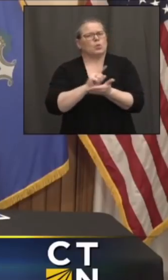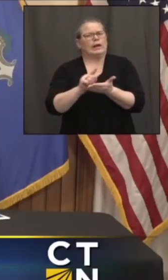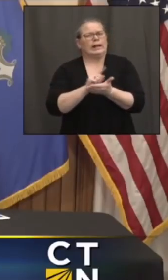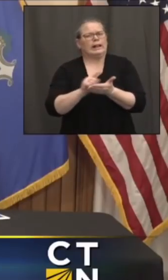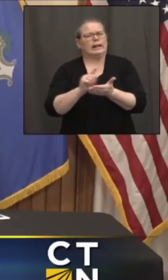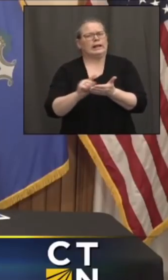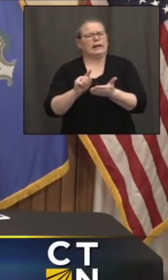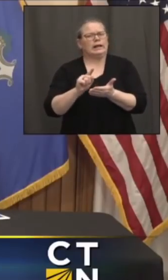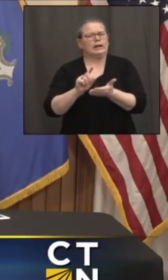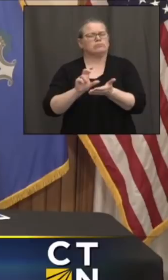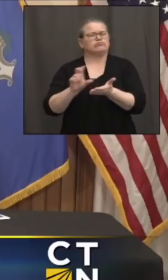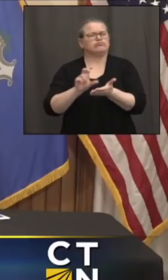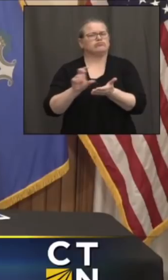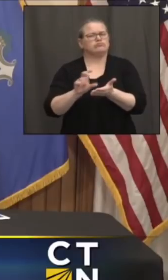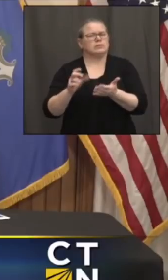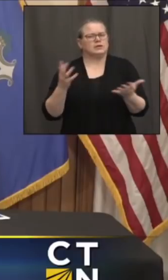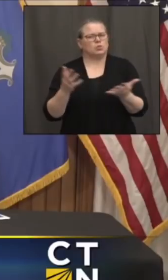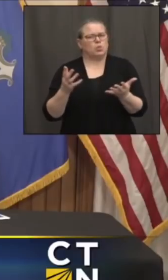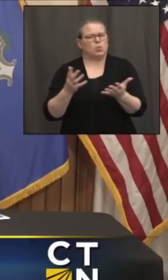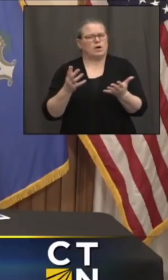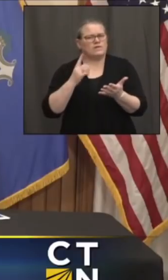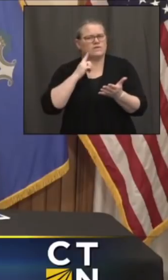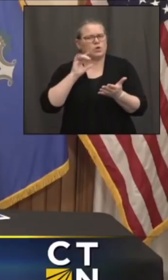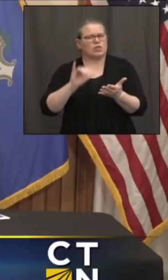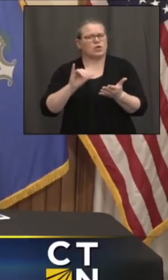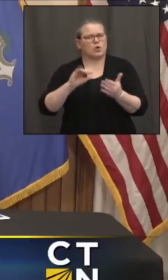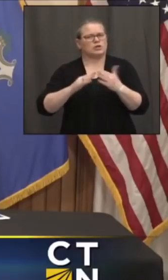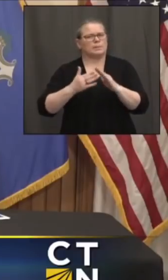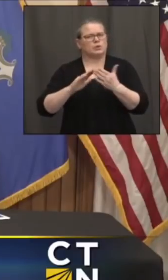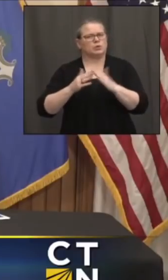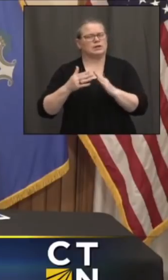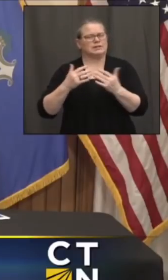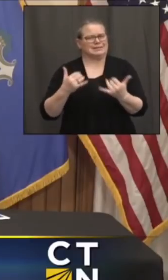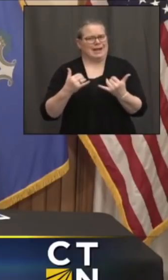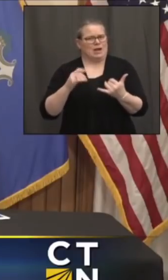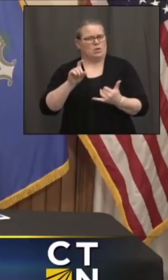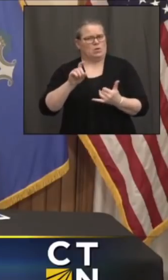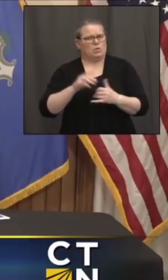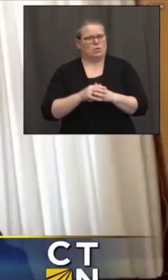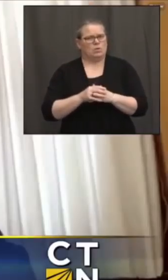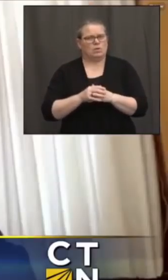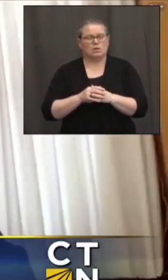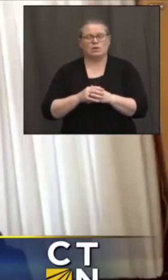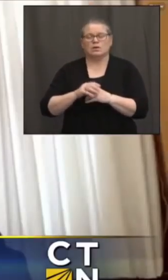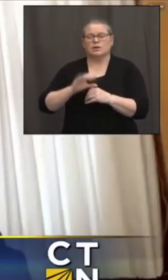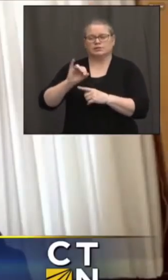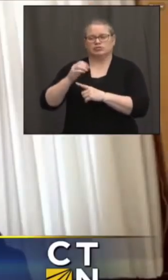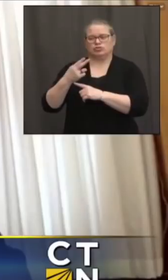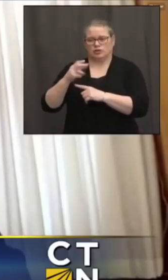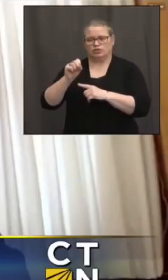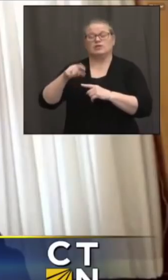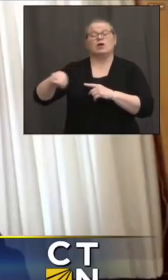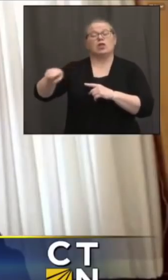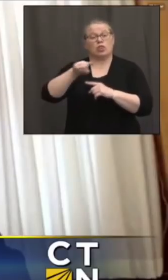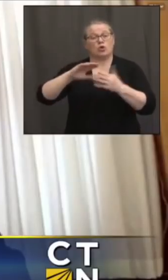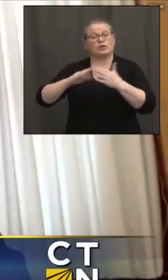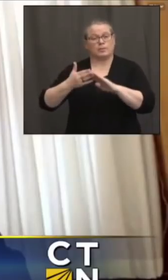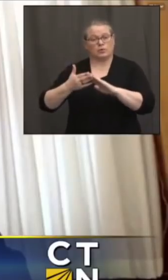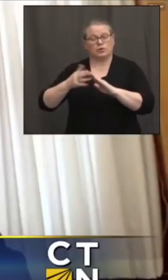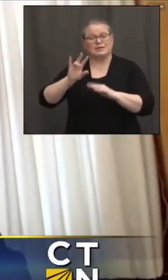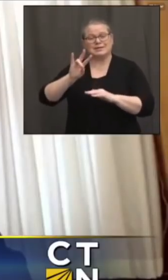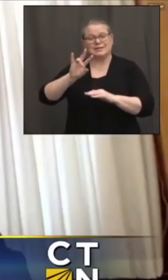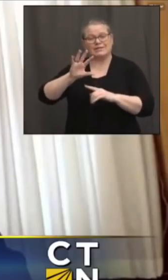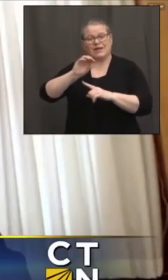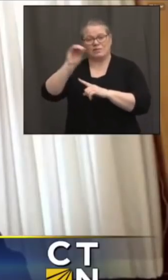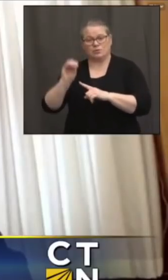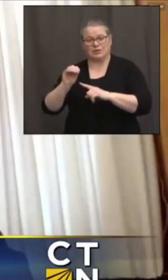SVI communities, if you have that, Josh? Yeah, so the communities that are 75% or above